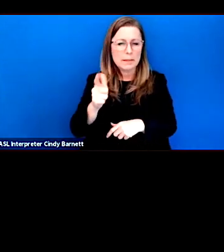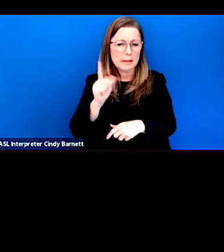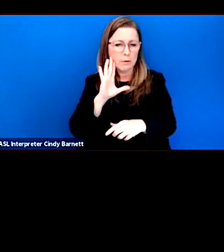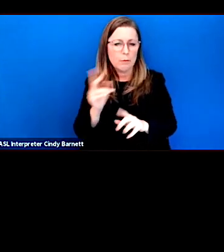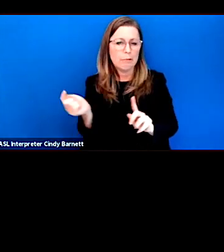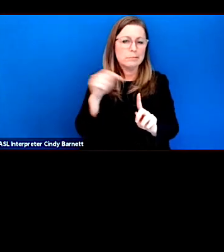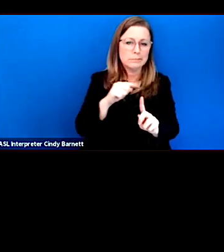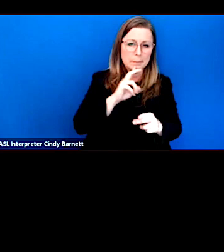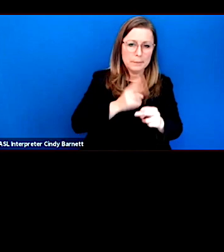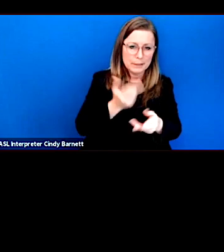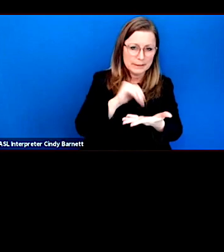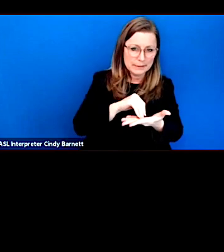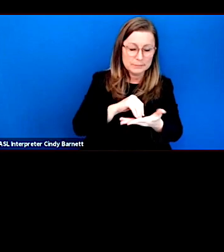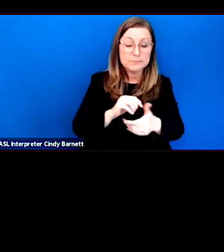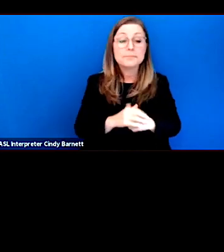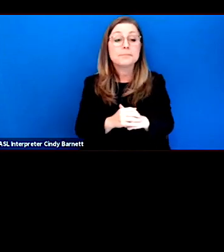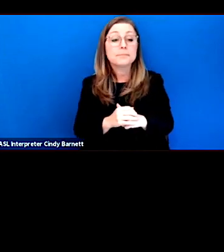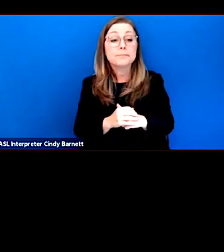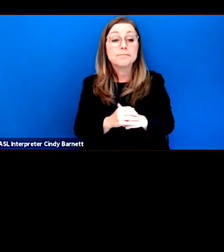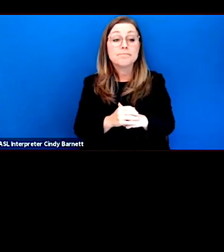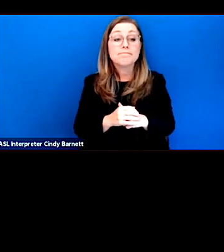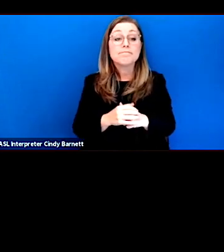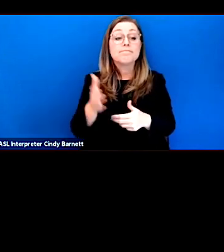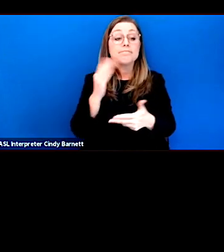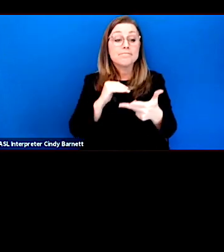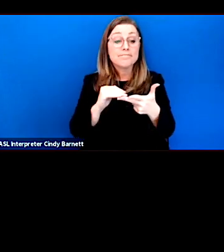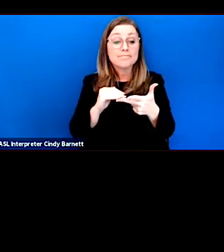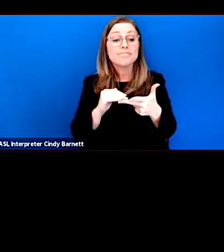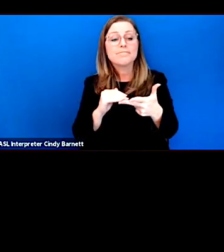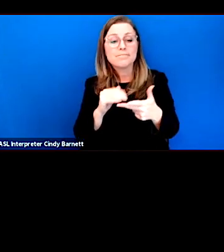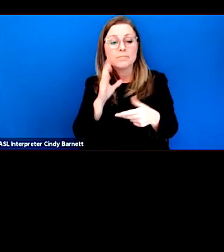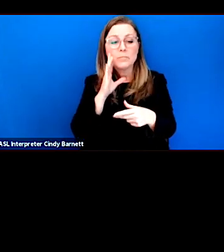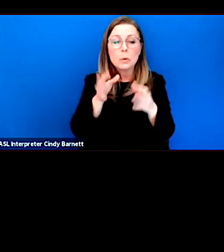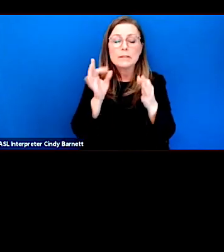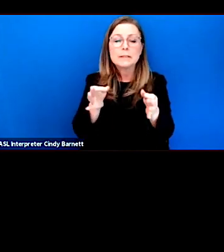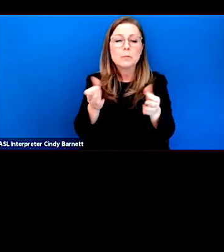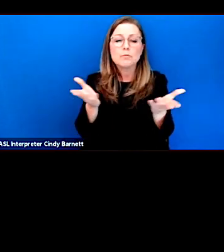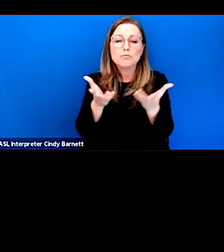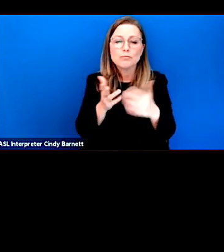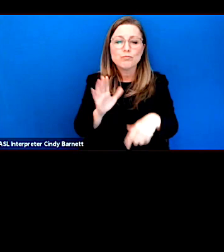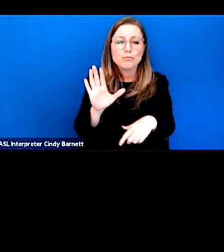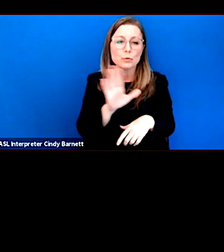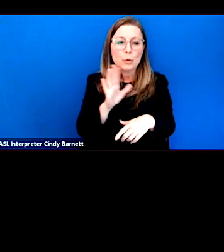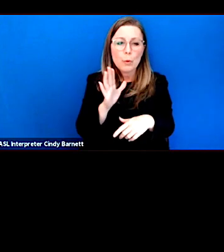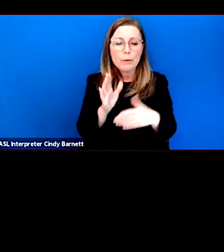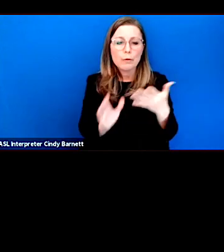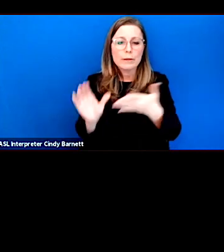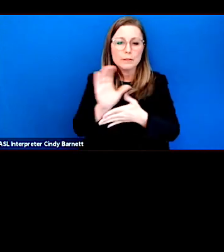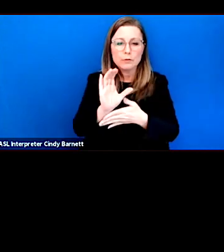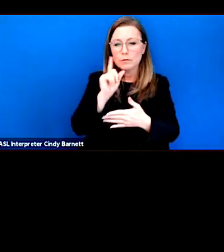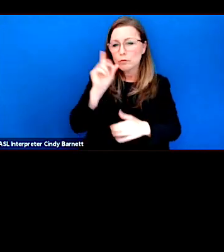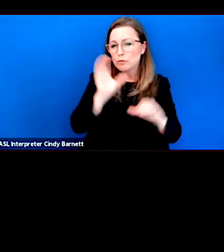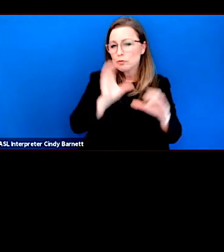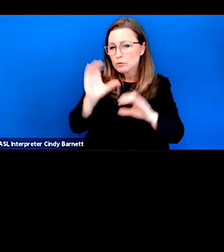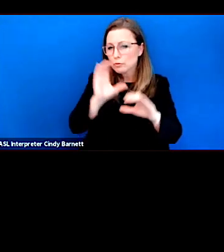Next, you will want to determine your criteria for the search, selection, and quality appraisal of the literature.